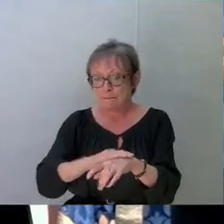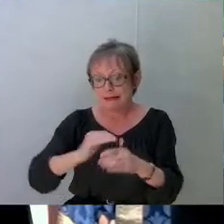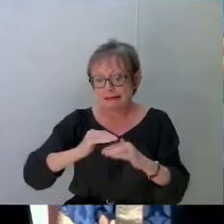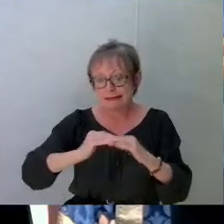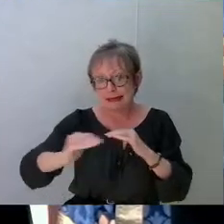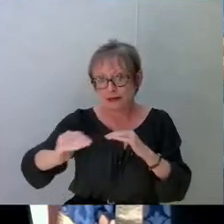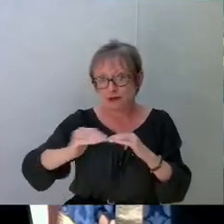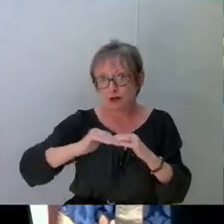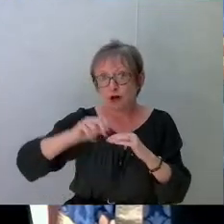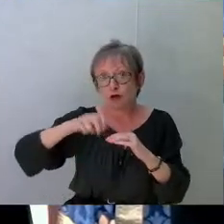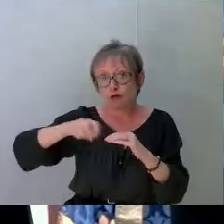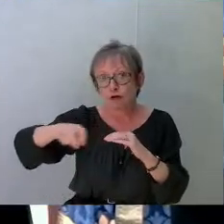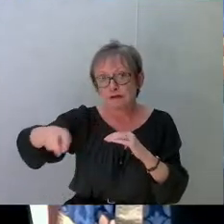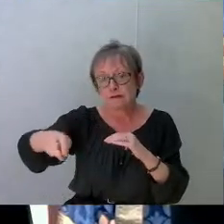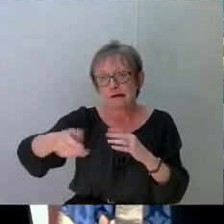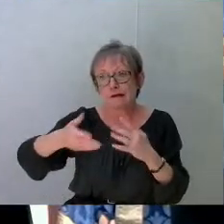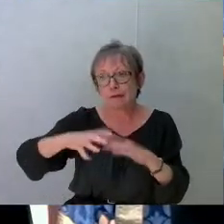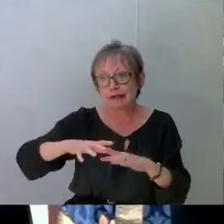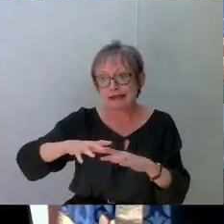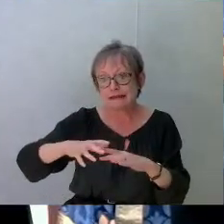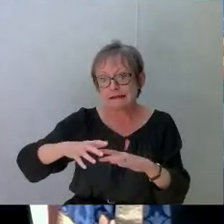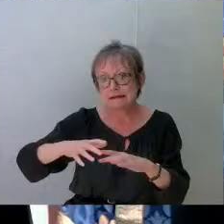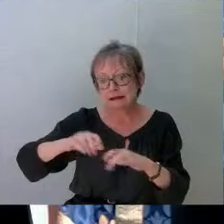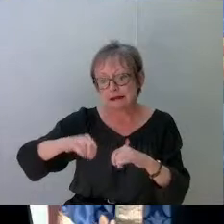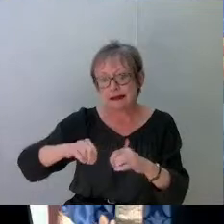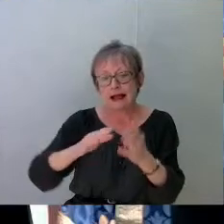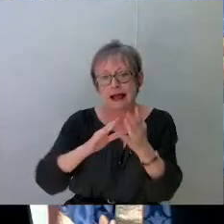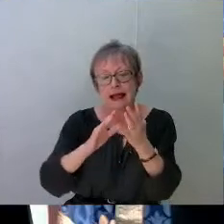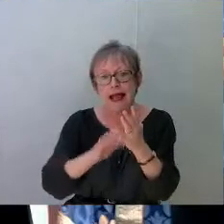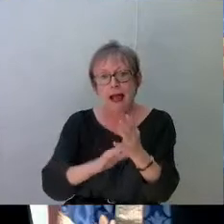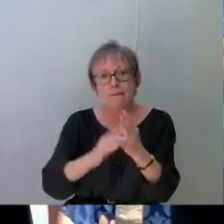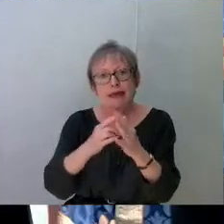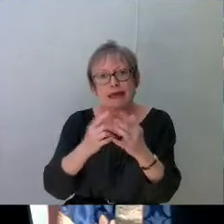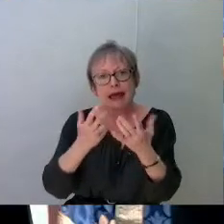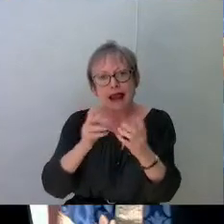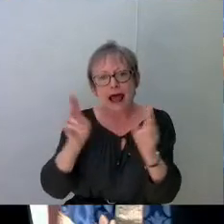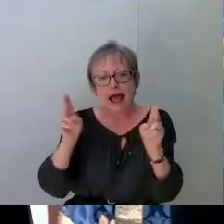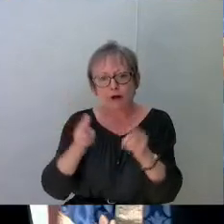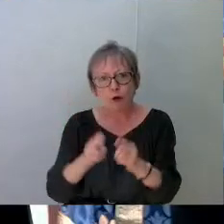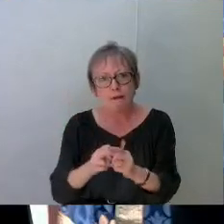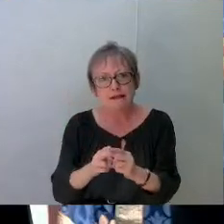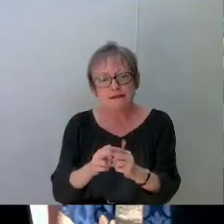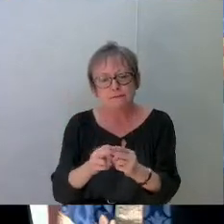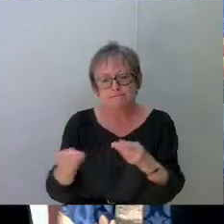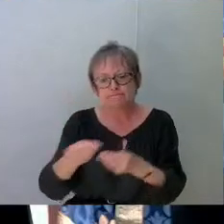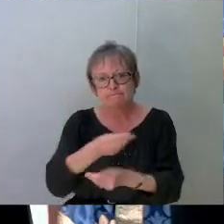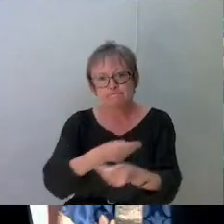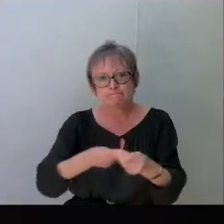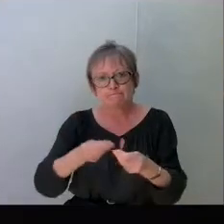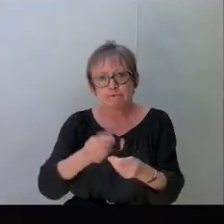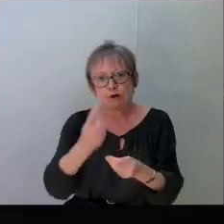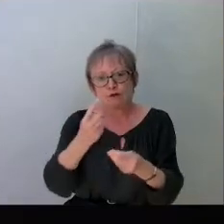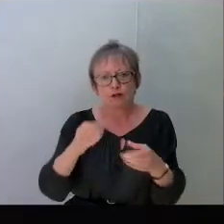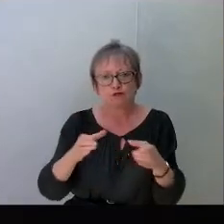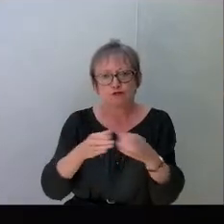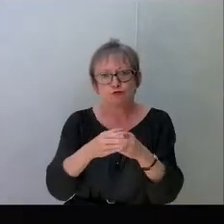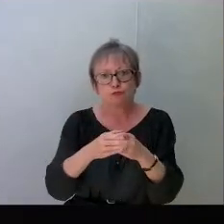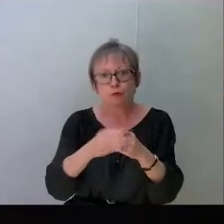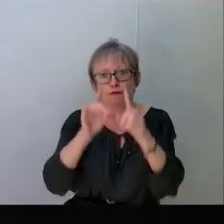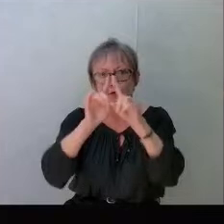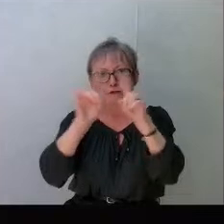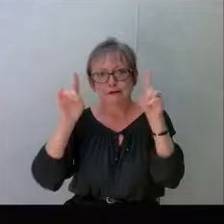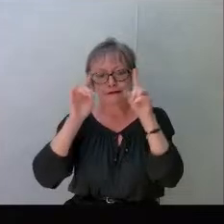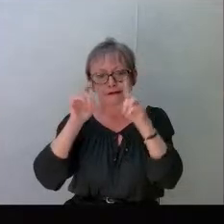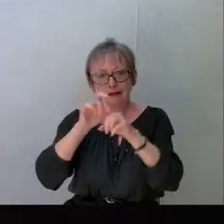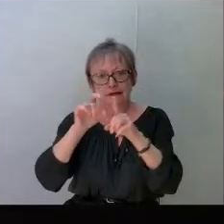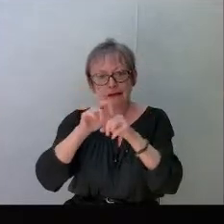said, George earned an MA in economics as part of the very first cohort of University of